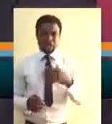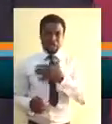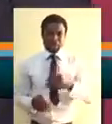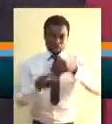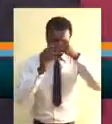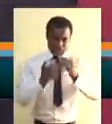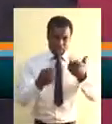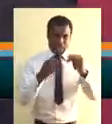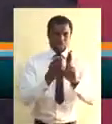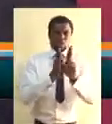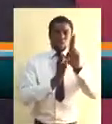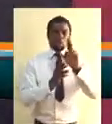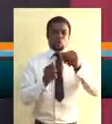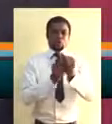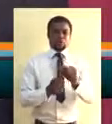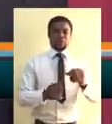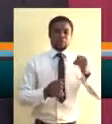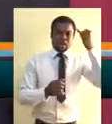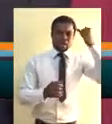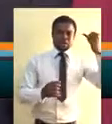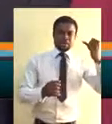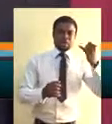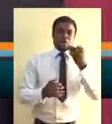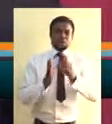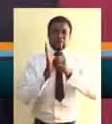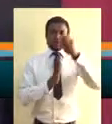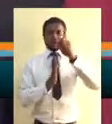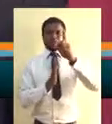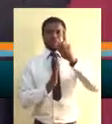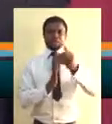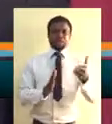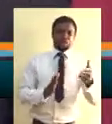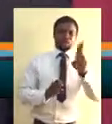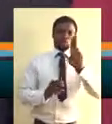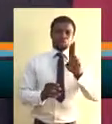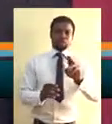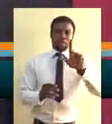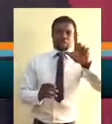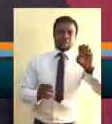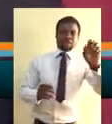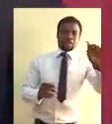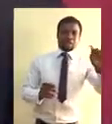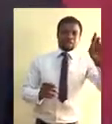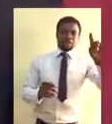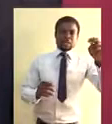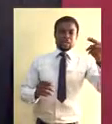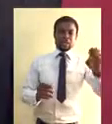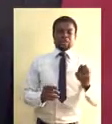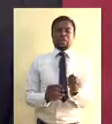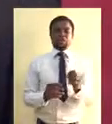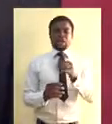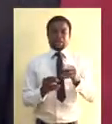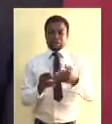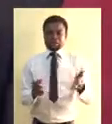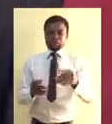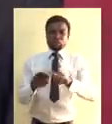came up with an idea of developing a bag using leather that is rechargeable, that can charge your phone. So my student came up